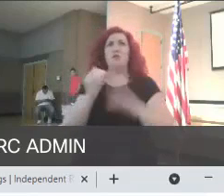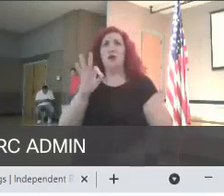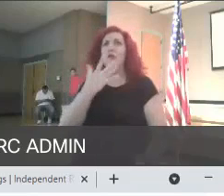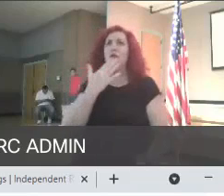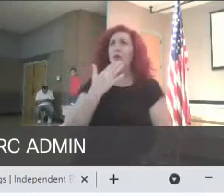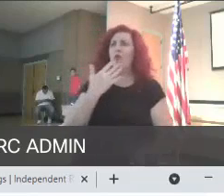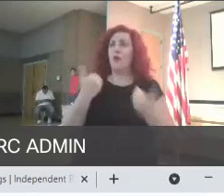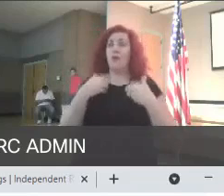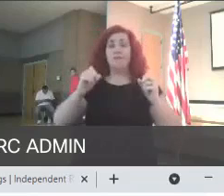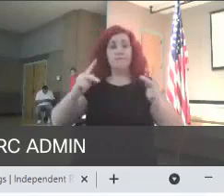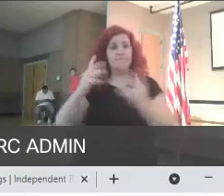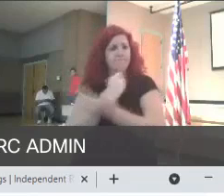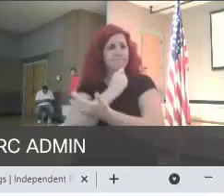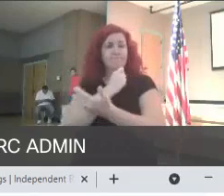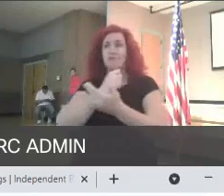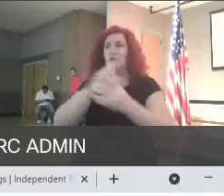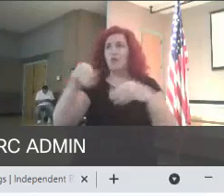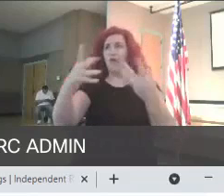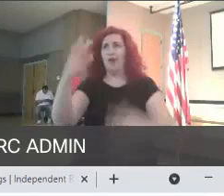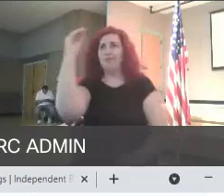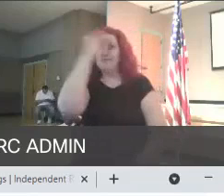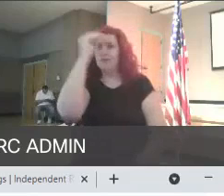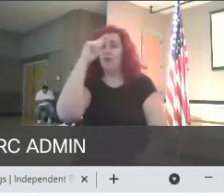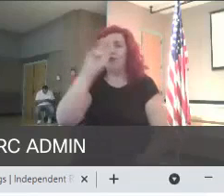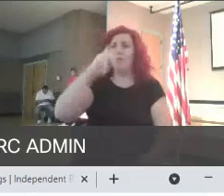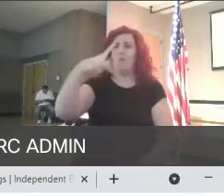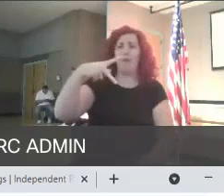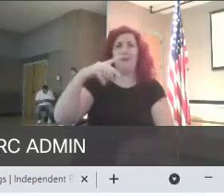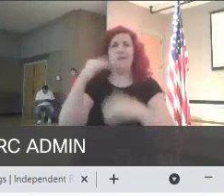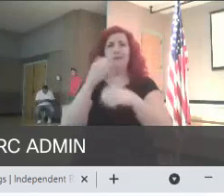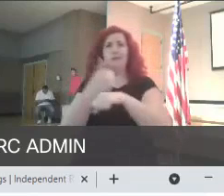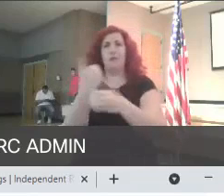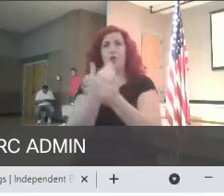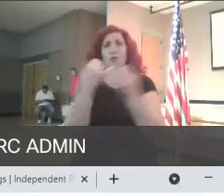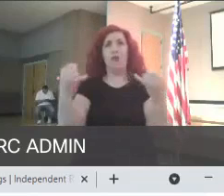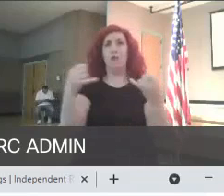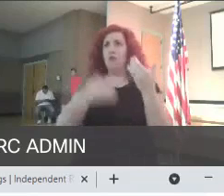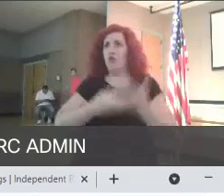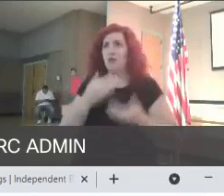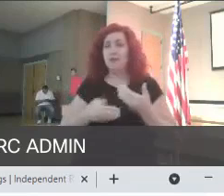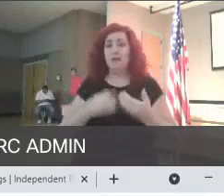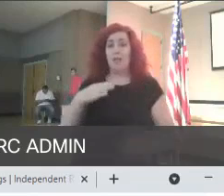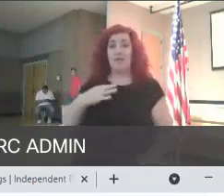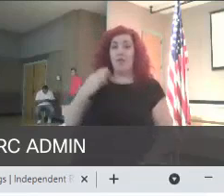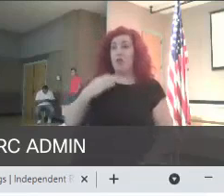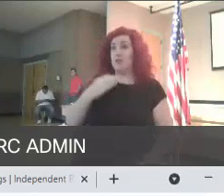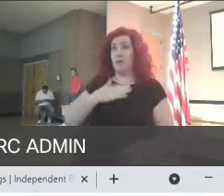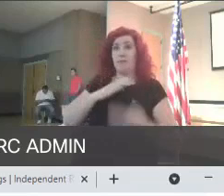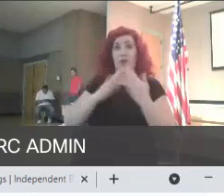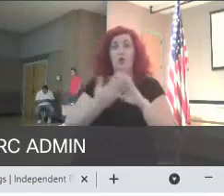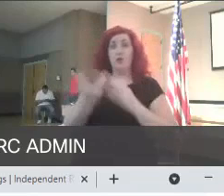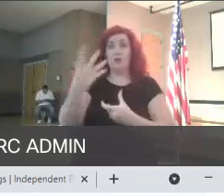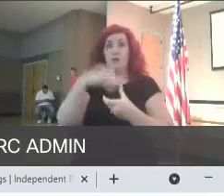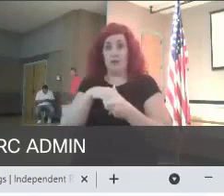an opportunity to give input into the mapping and redistricting process. I'm a volunteer in my community to